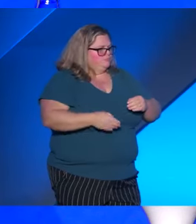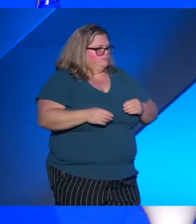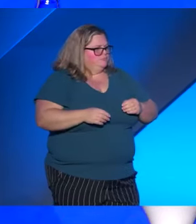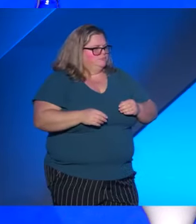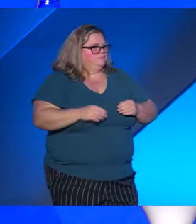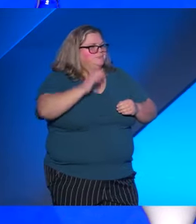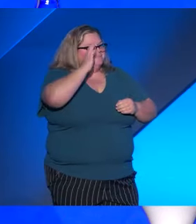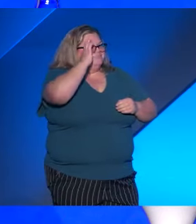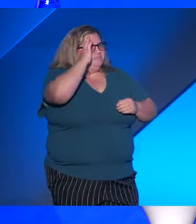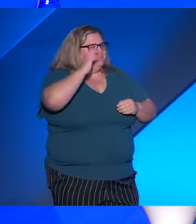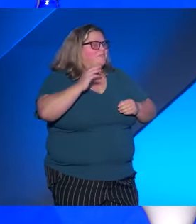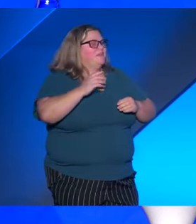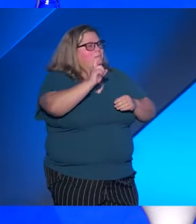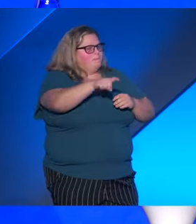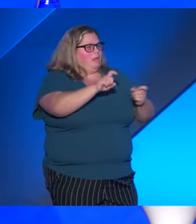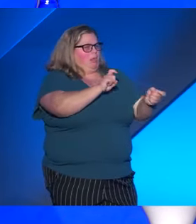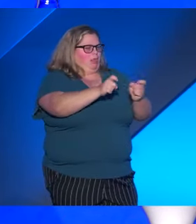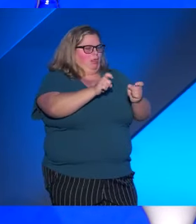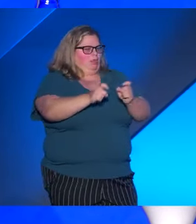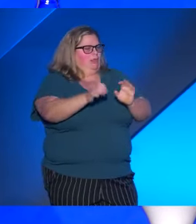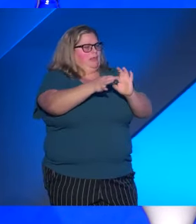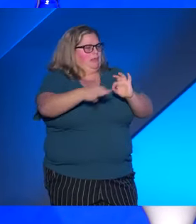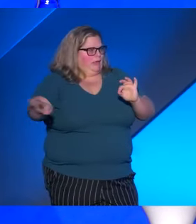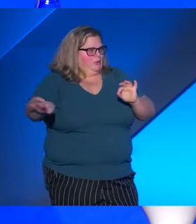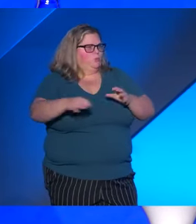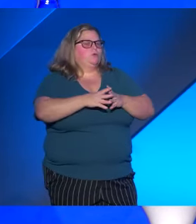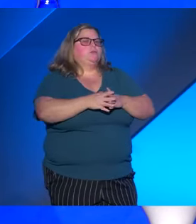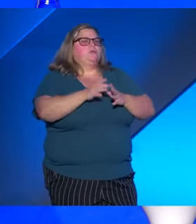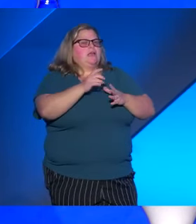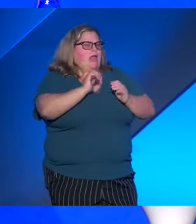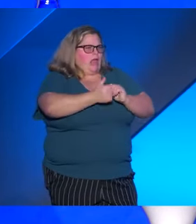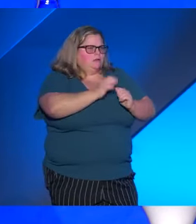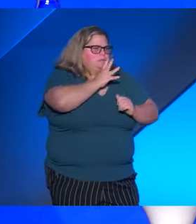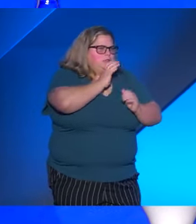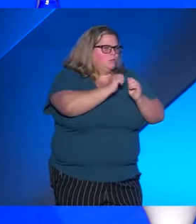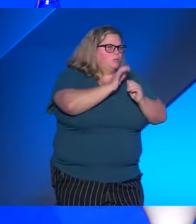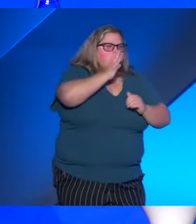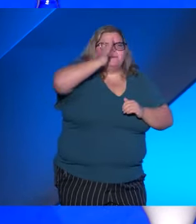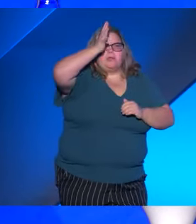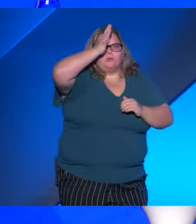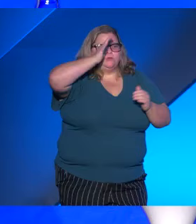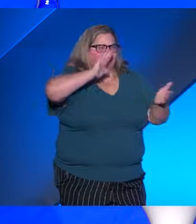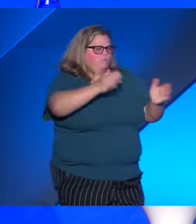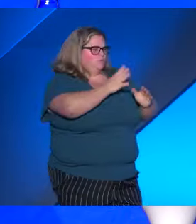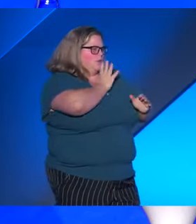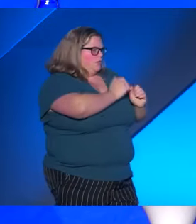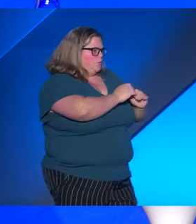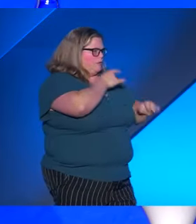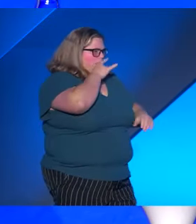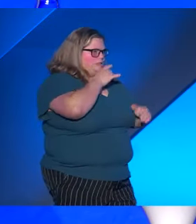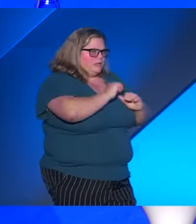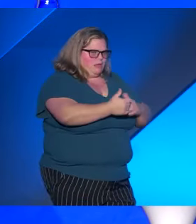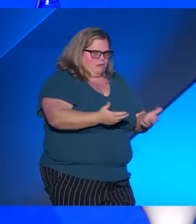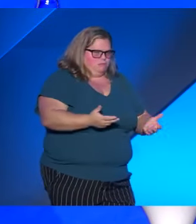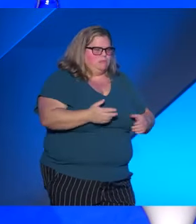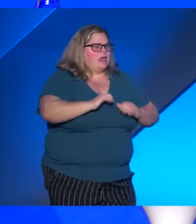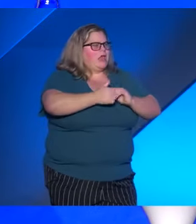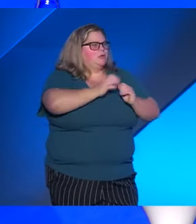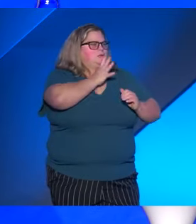to tailor the language. How do you speak to your parents versus your kids? Mm-hmm. How do you speak to your